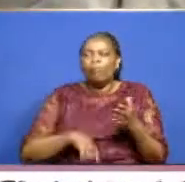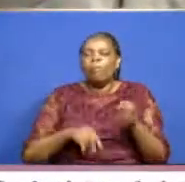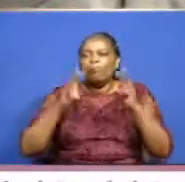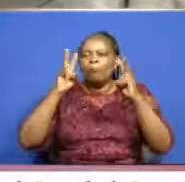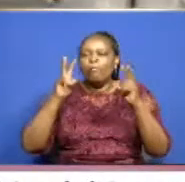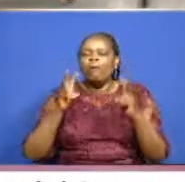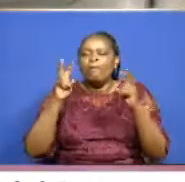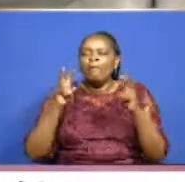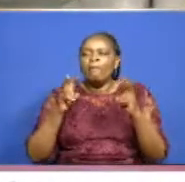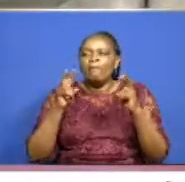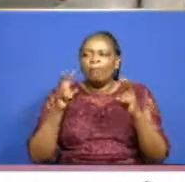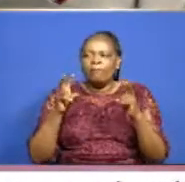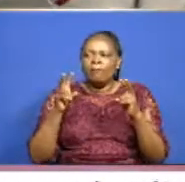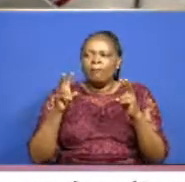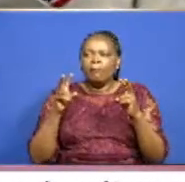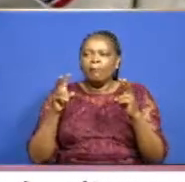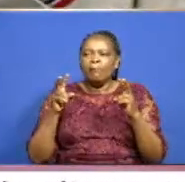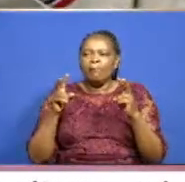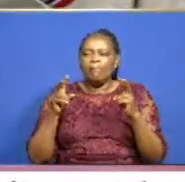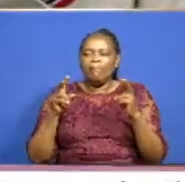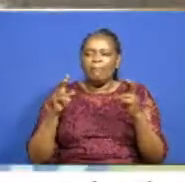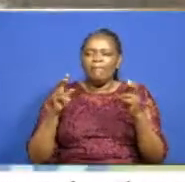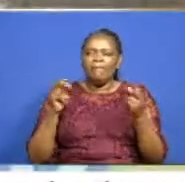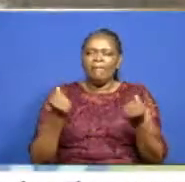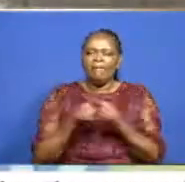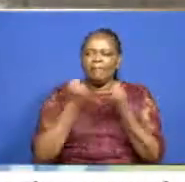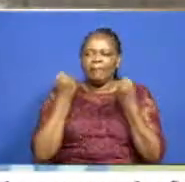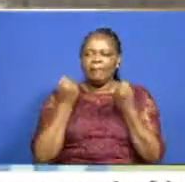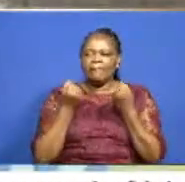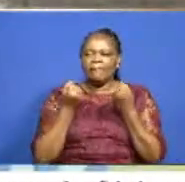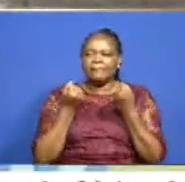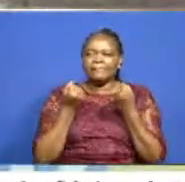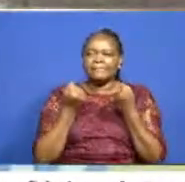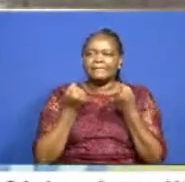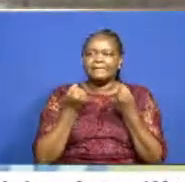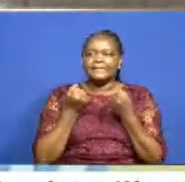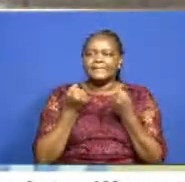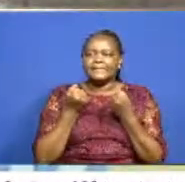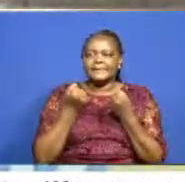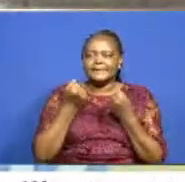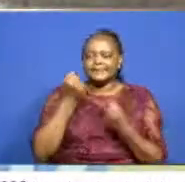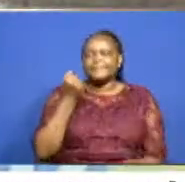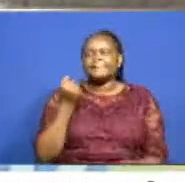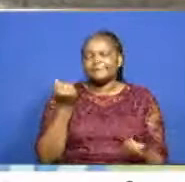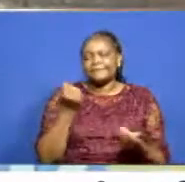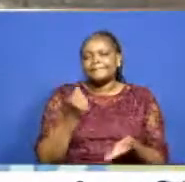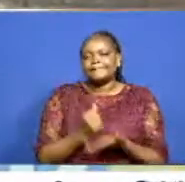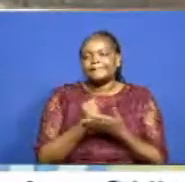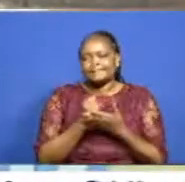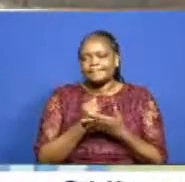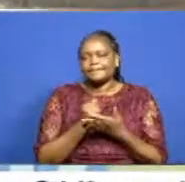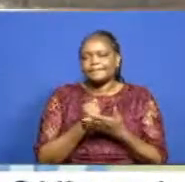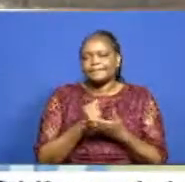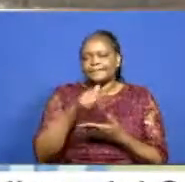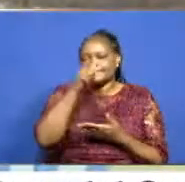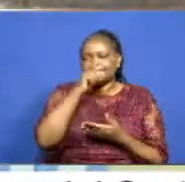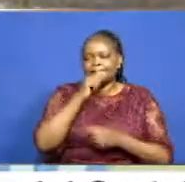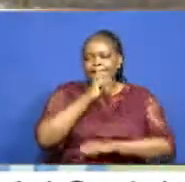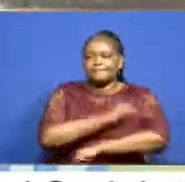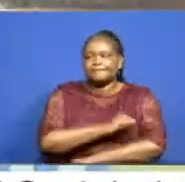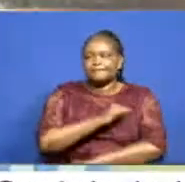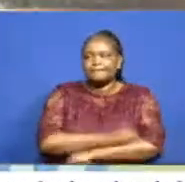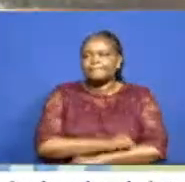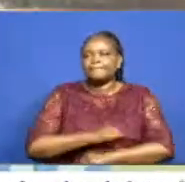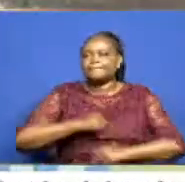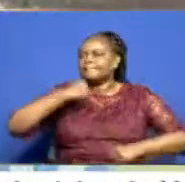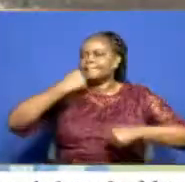that were put in place as sort of a survival tactic for private schools in the country? What has been